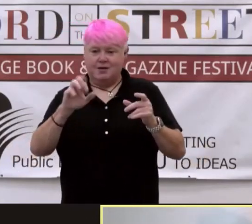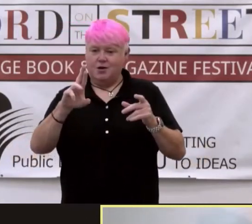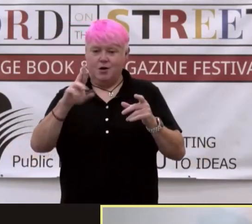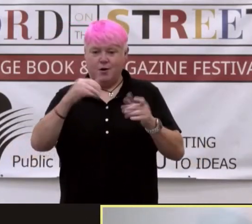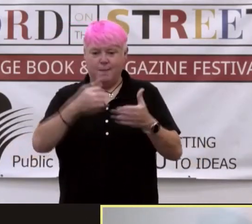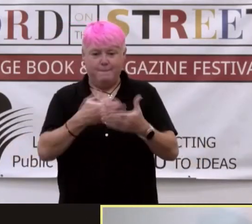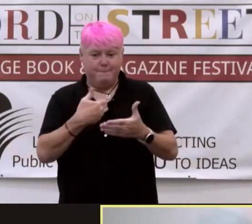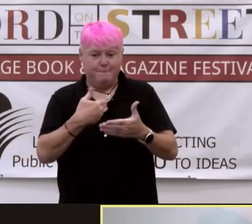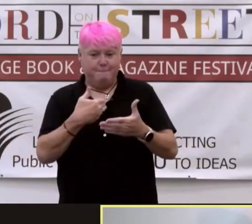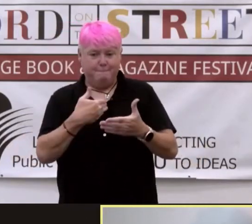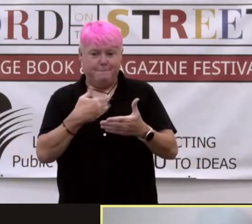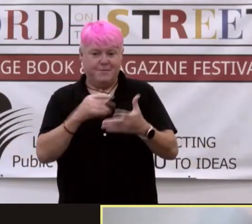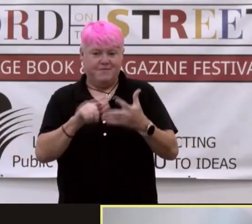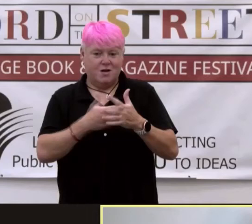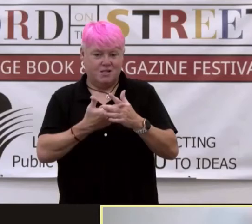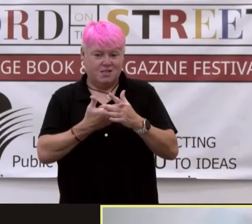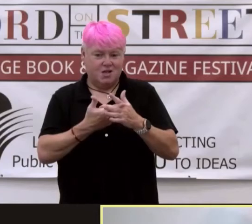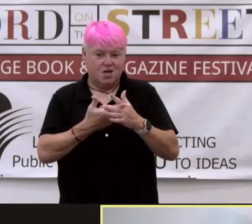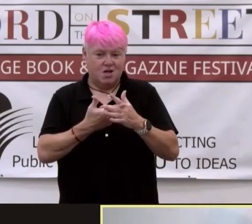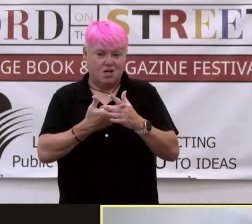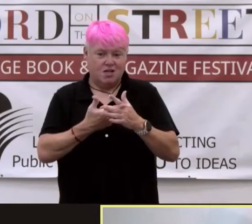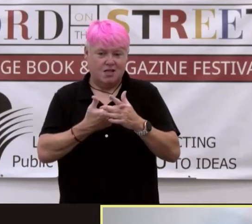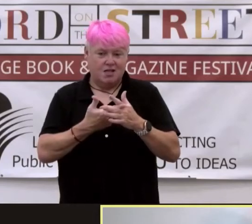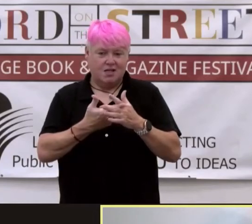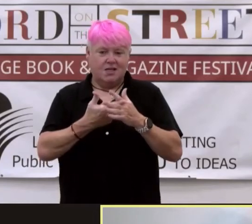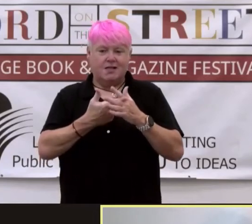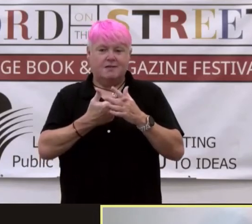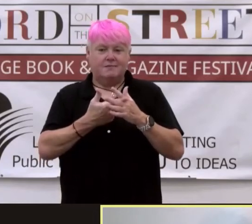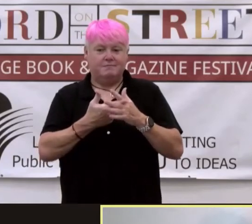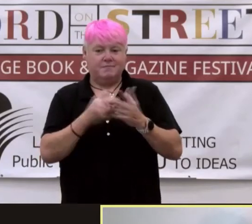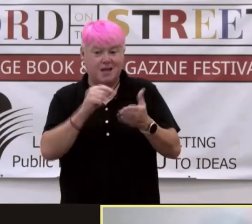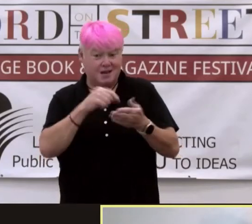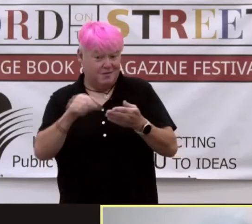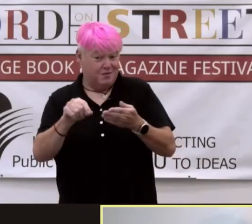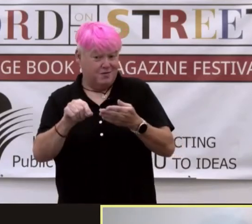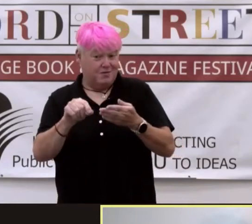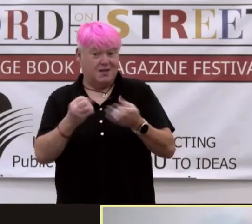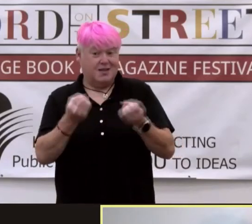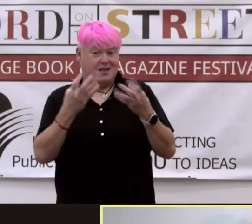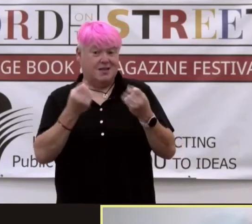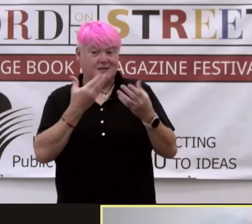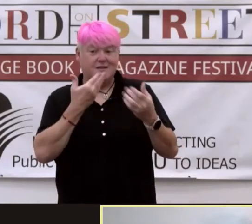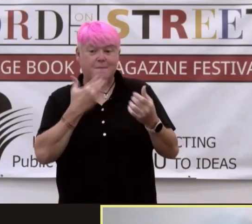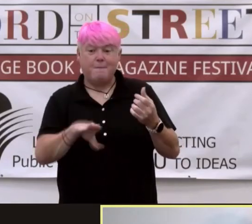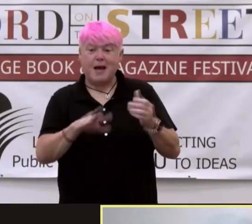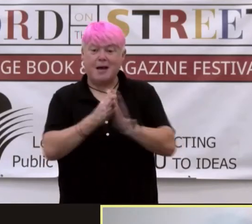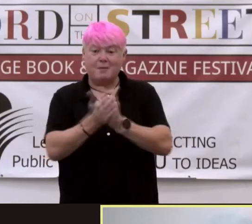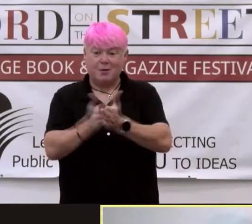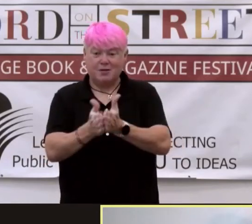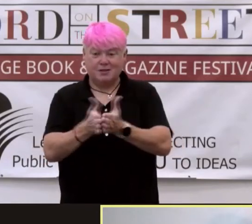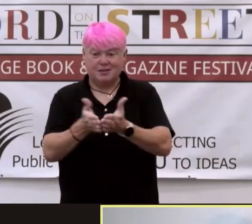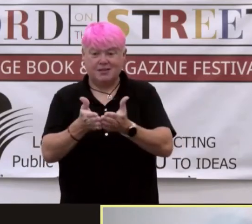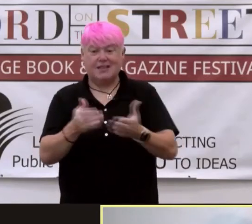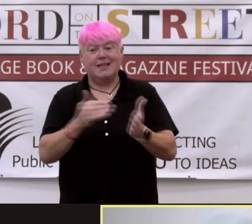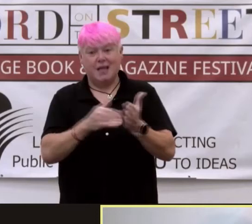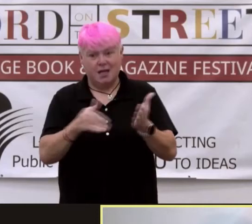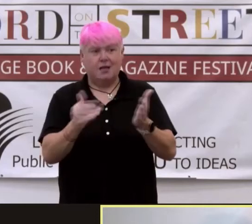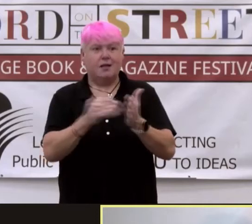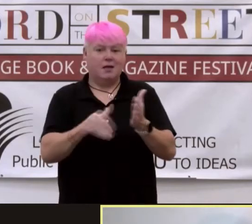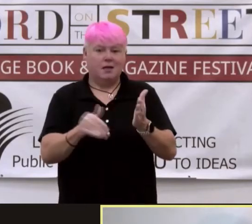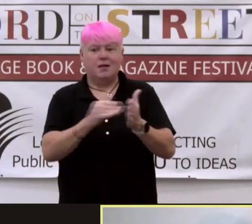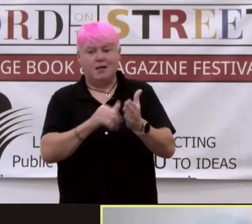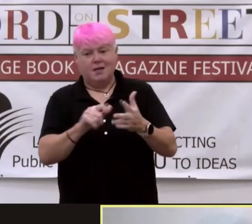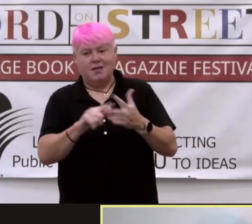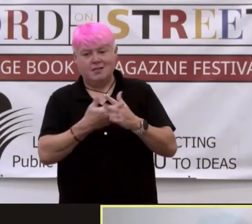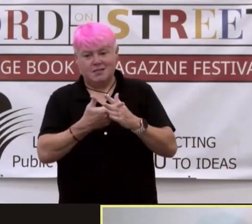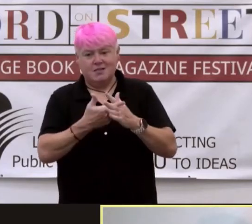I started querying agents. I wrote a lot of bad books over and over and over. I think and started a lot